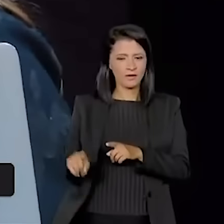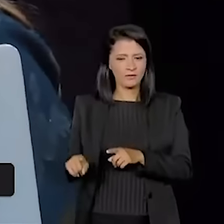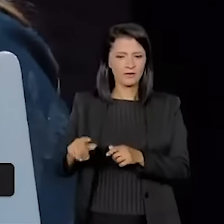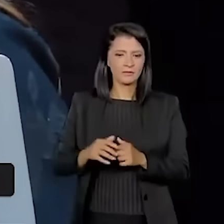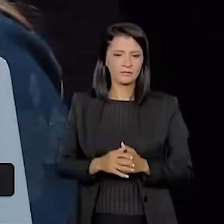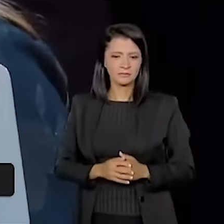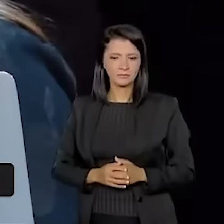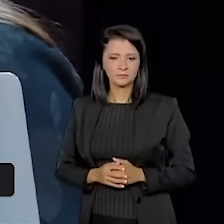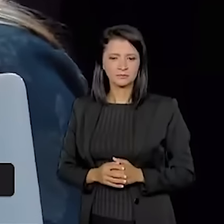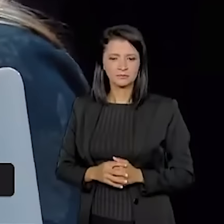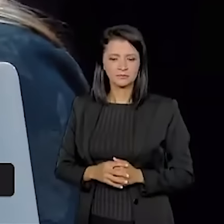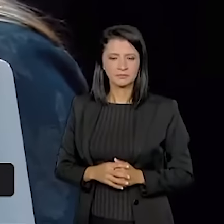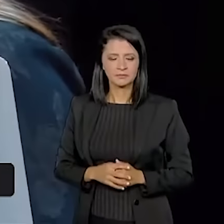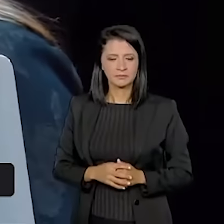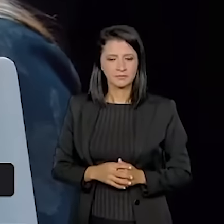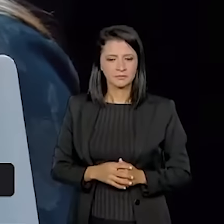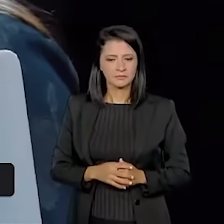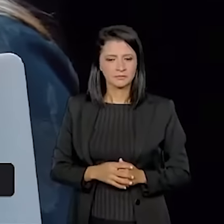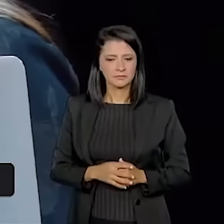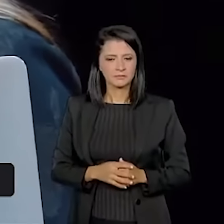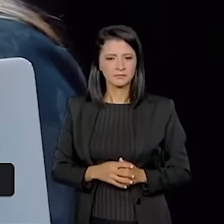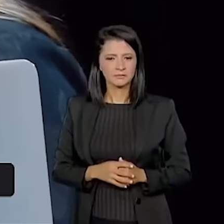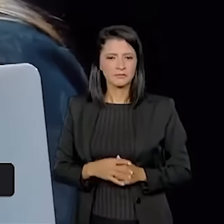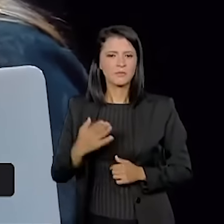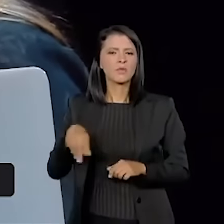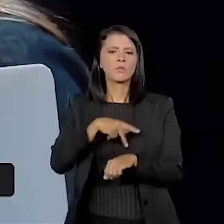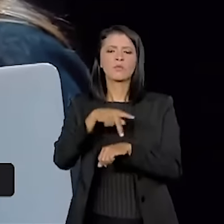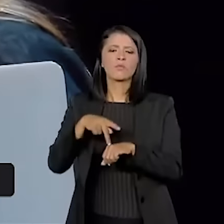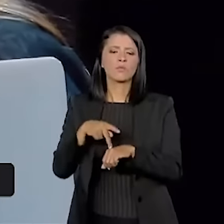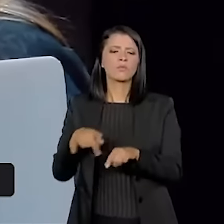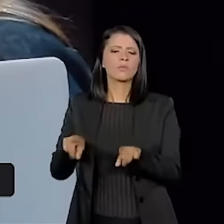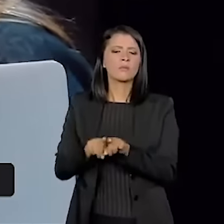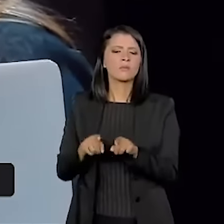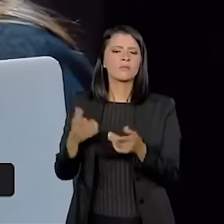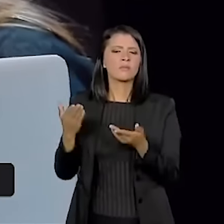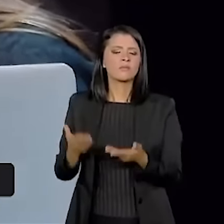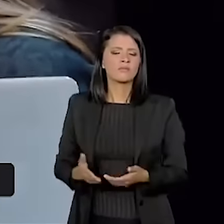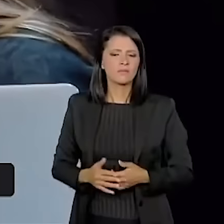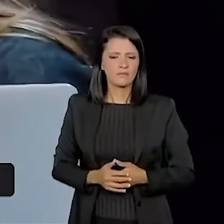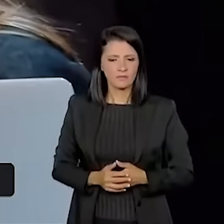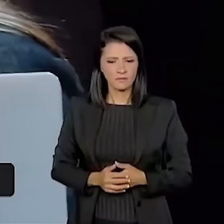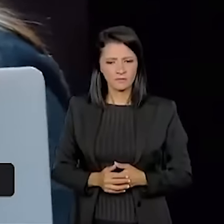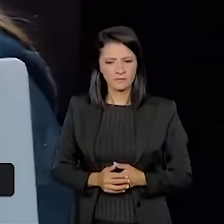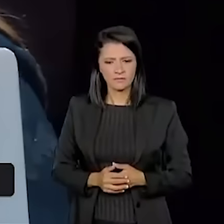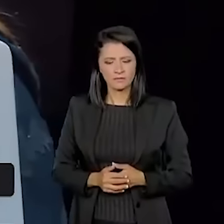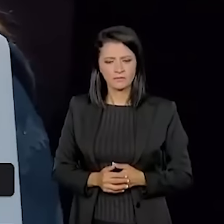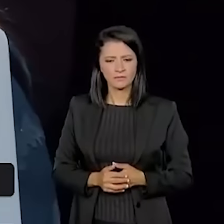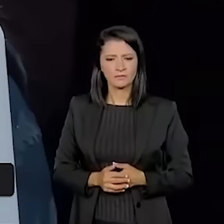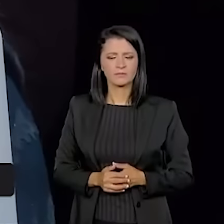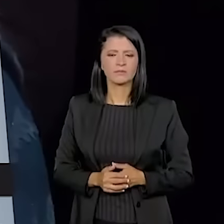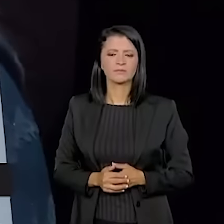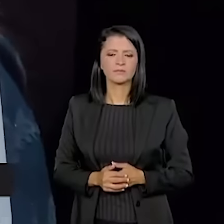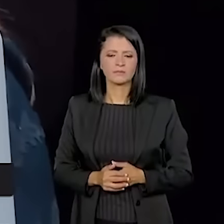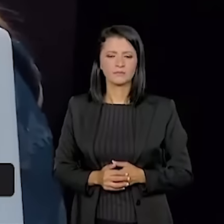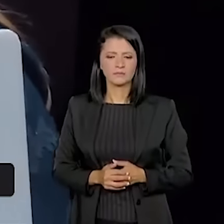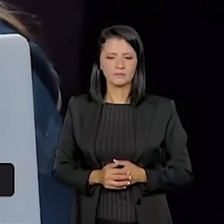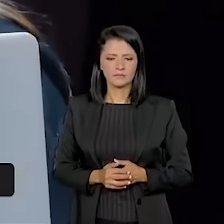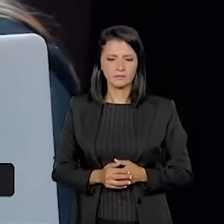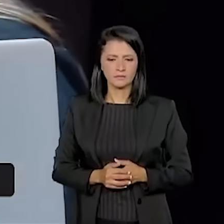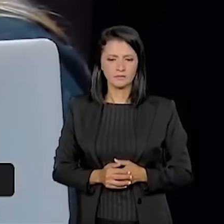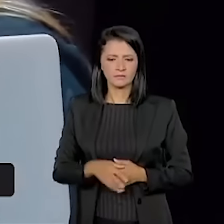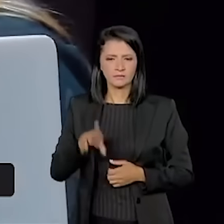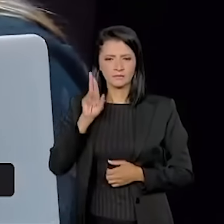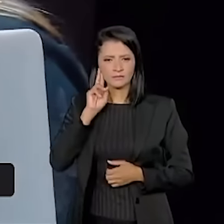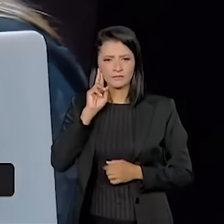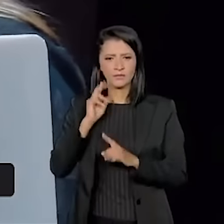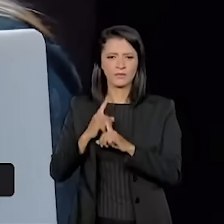Yeah, we've seen a lot of outreach by Western countries in the past by the European Union coming to the African Union to address them.